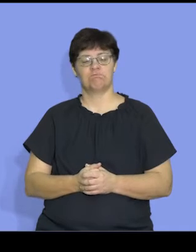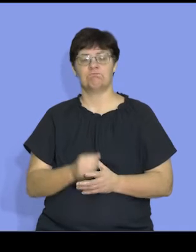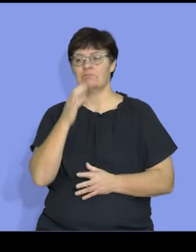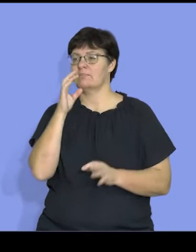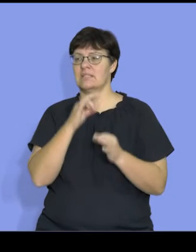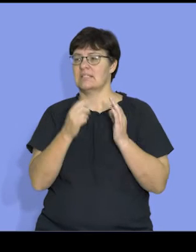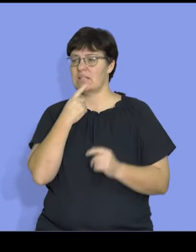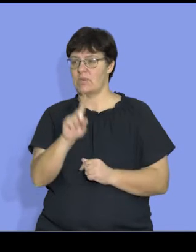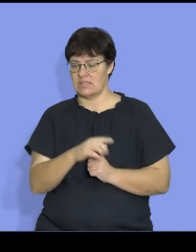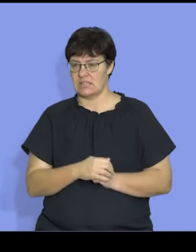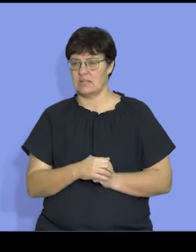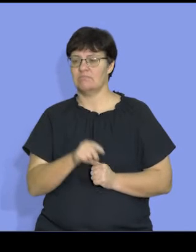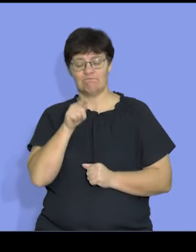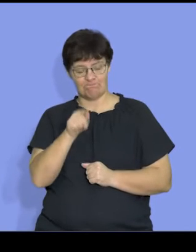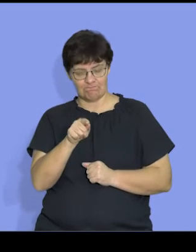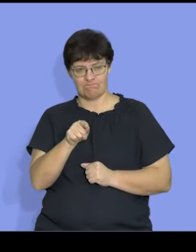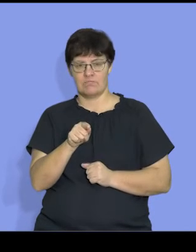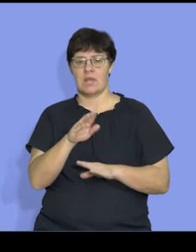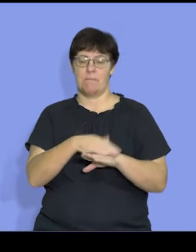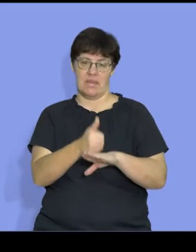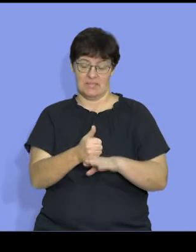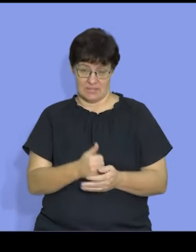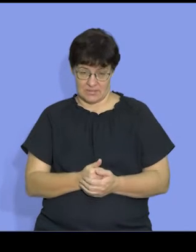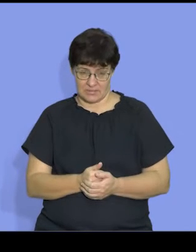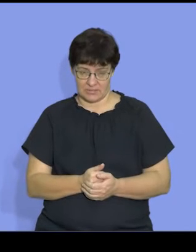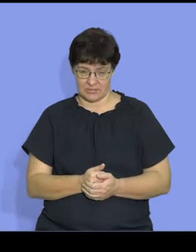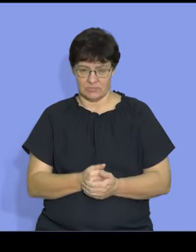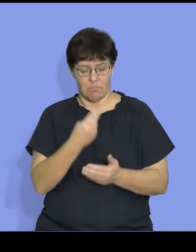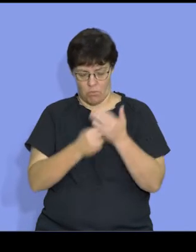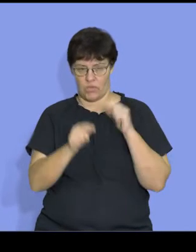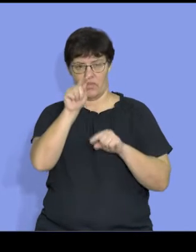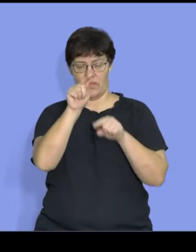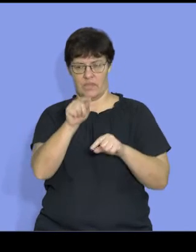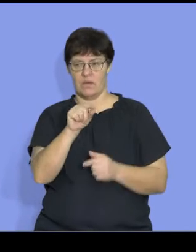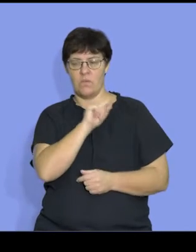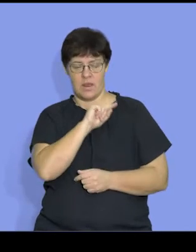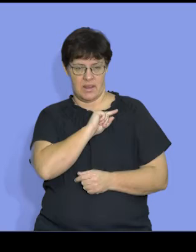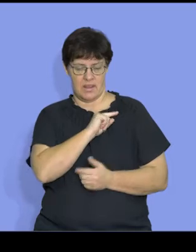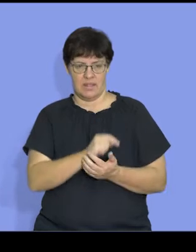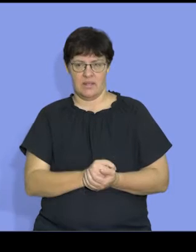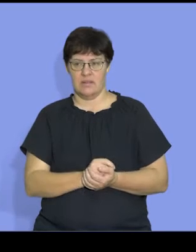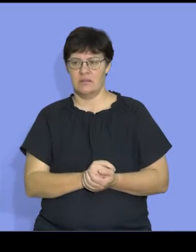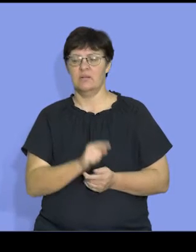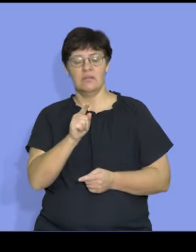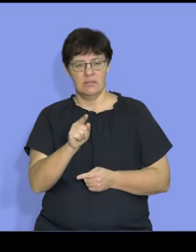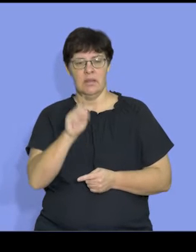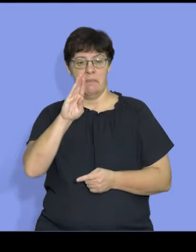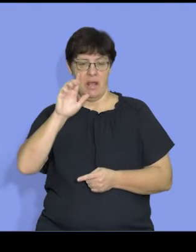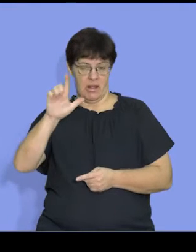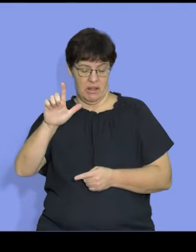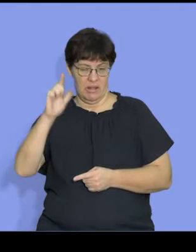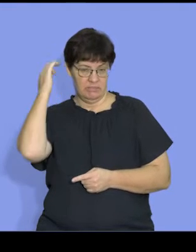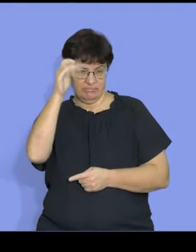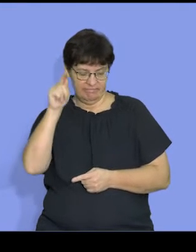that water acts as a base in both reactions. Why? Because according to Bronsted-Lowry, in